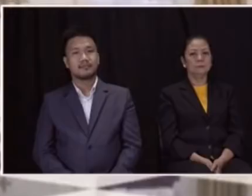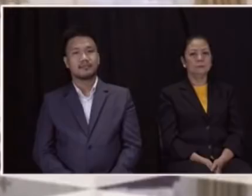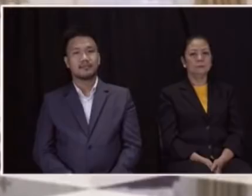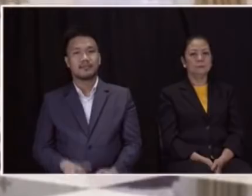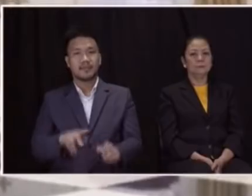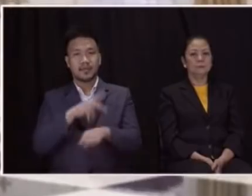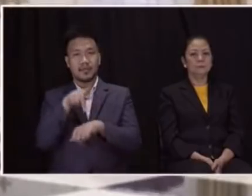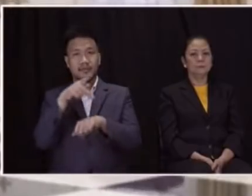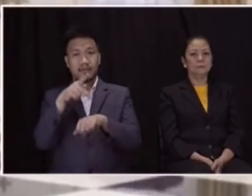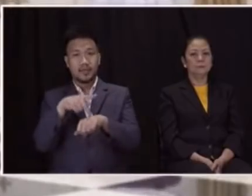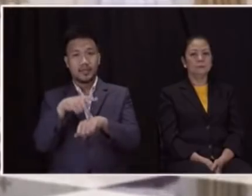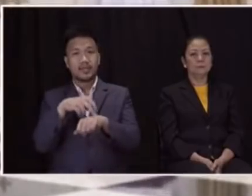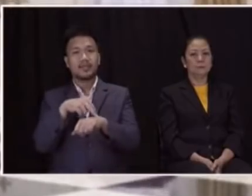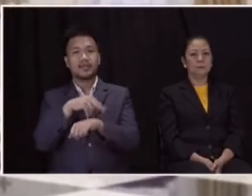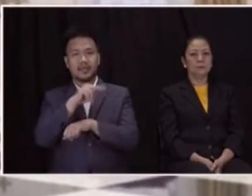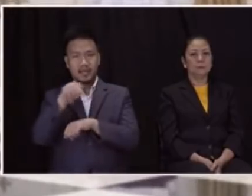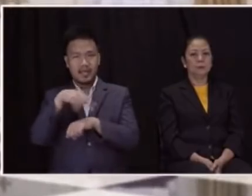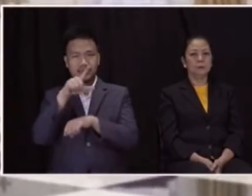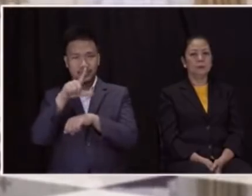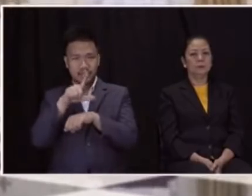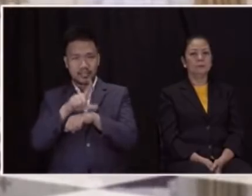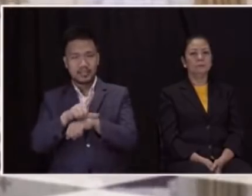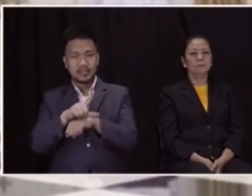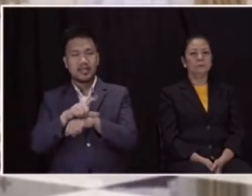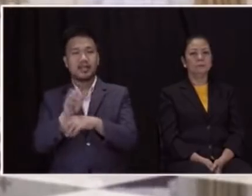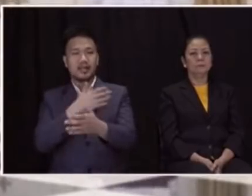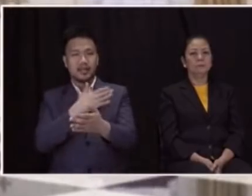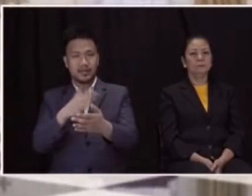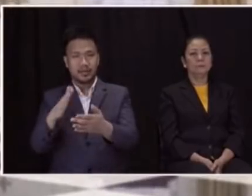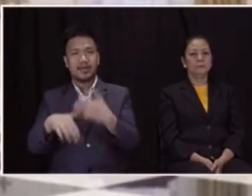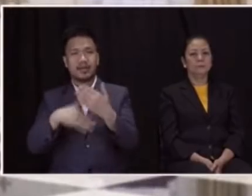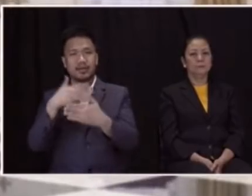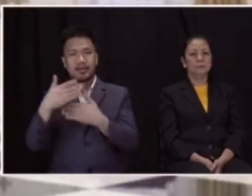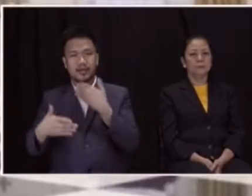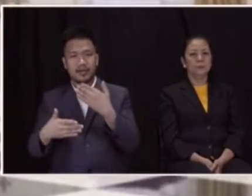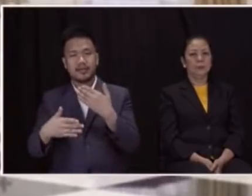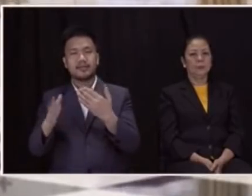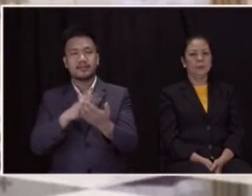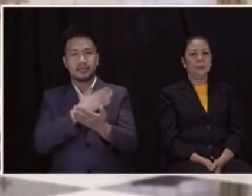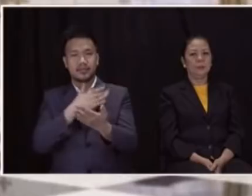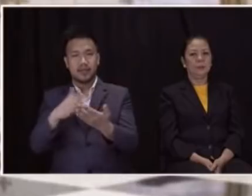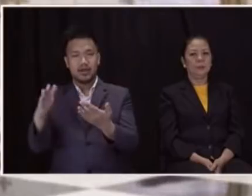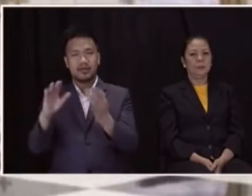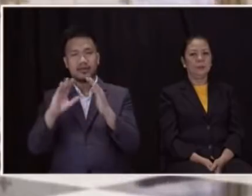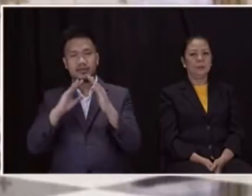Philippine National Anthem, to be followed by the official anthem of the City of Manila.